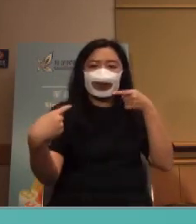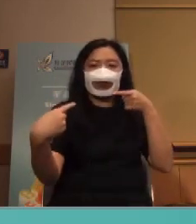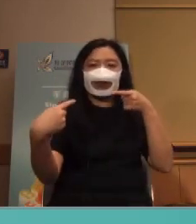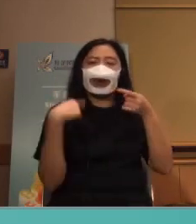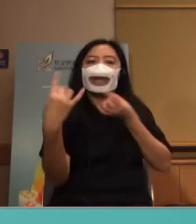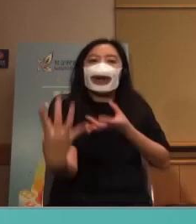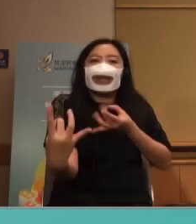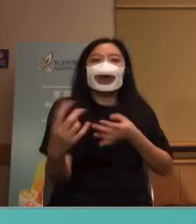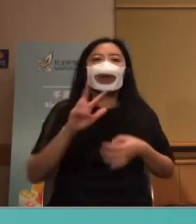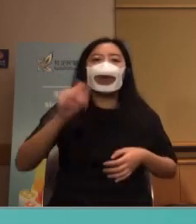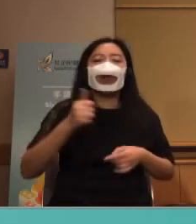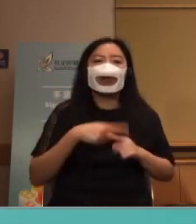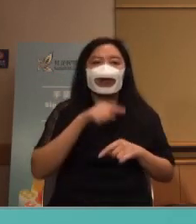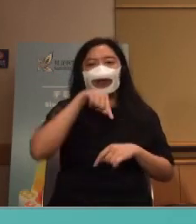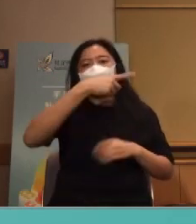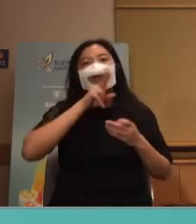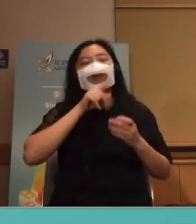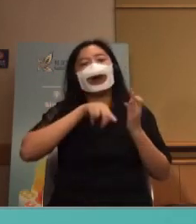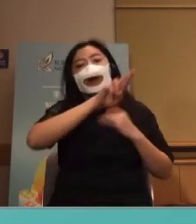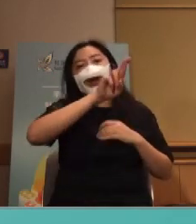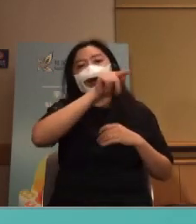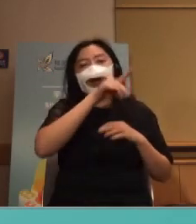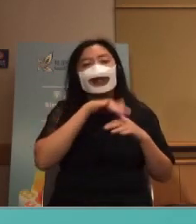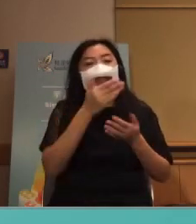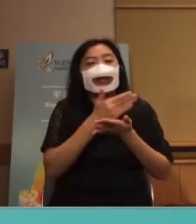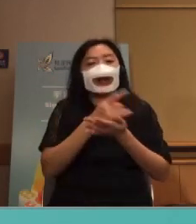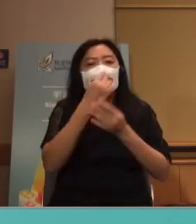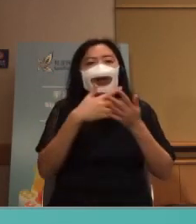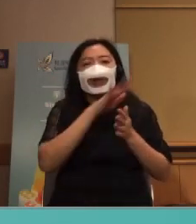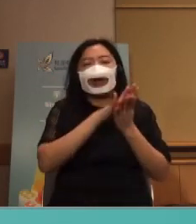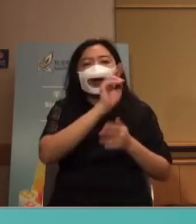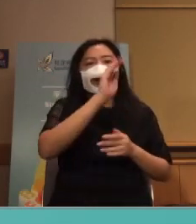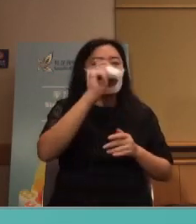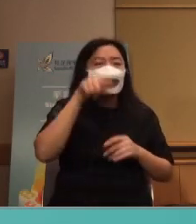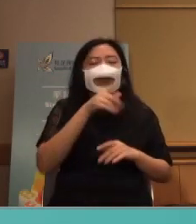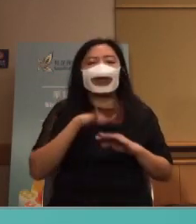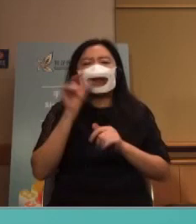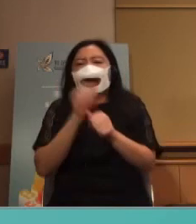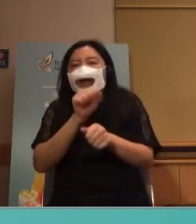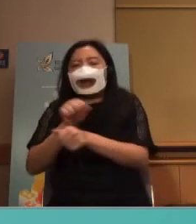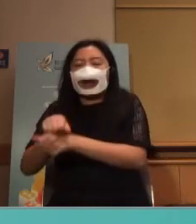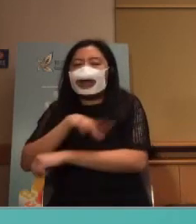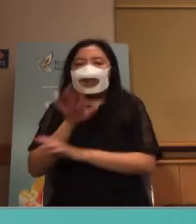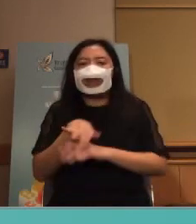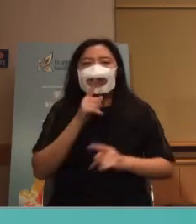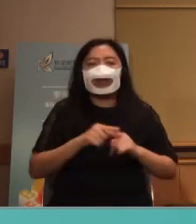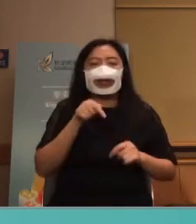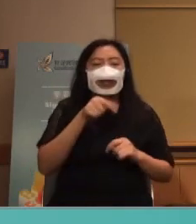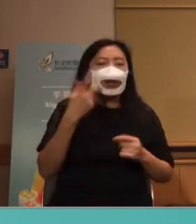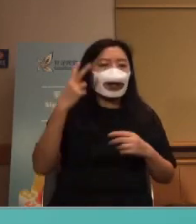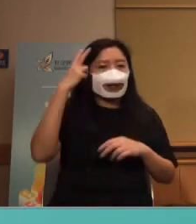into Reddit, people say, you know, NFT is a scam, it's not carbon neutral, and it's all stuff like that. But with with the Reddit